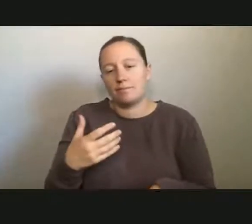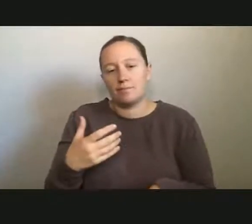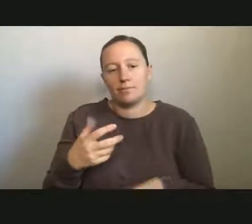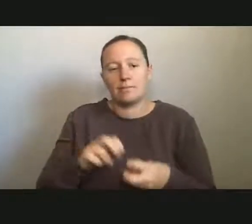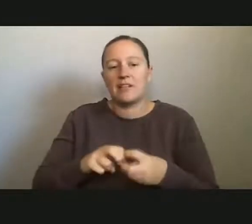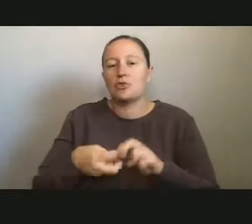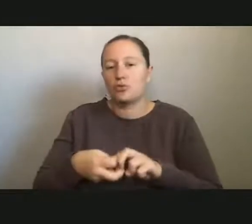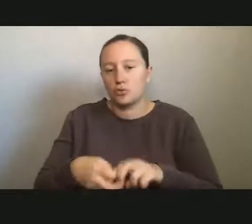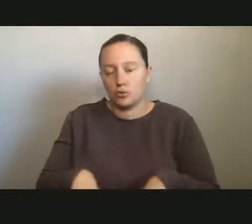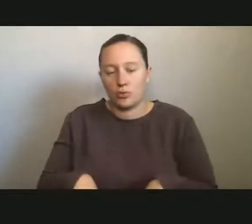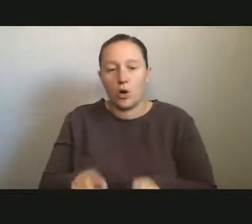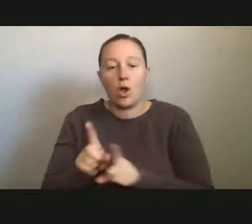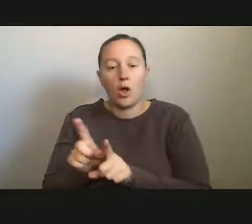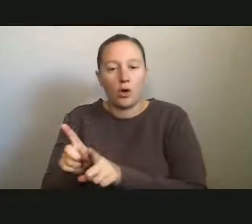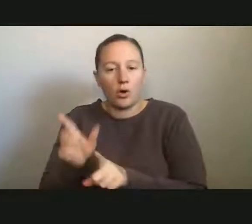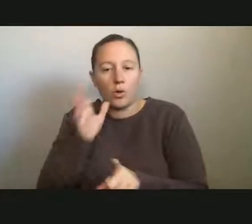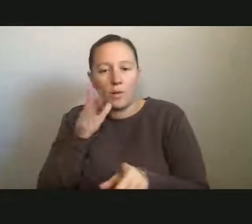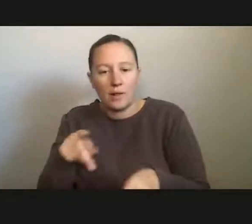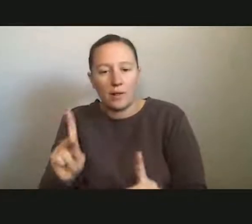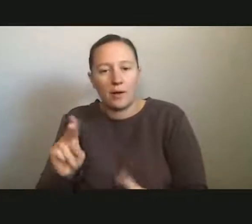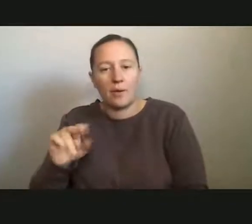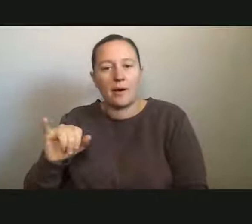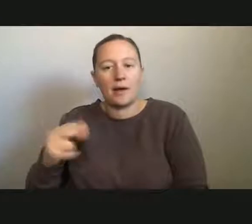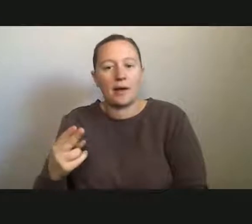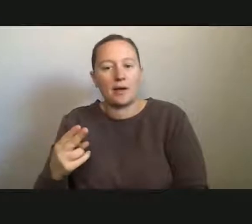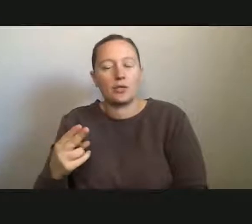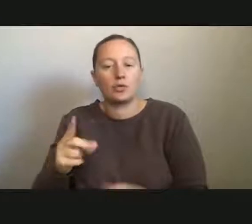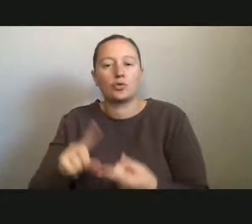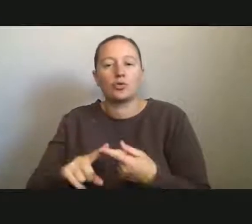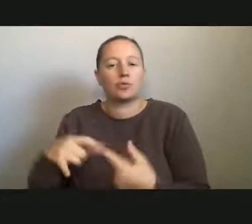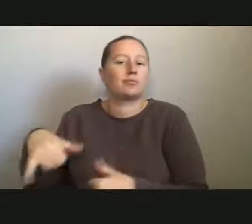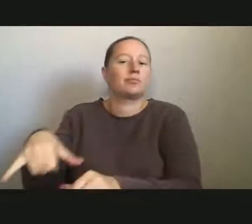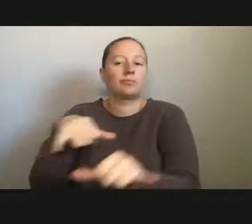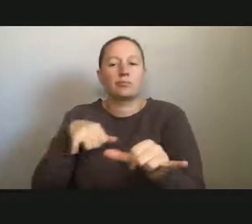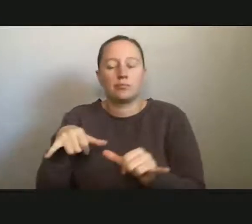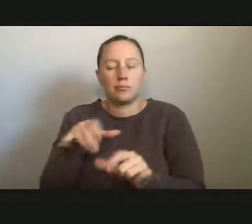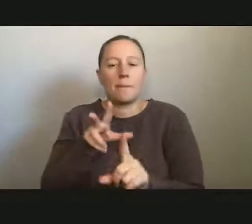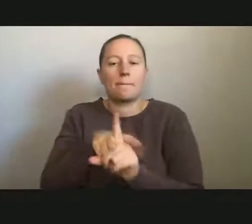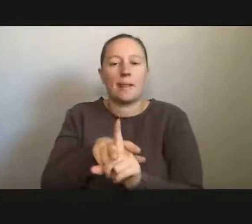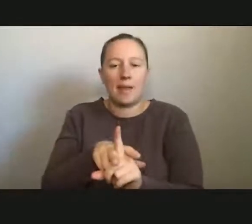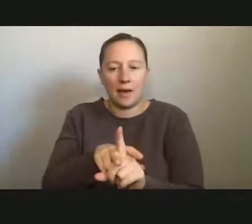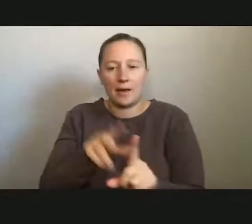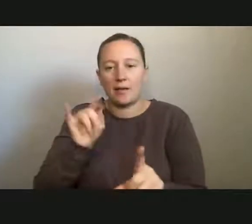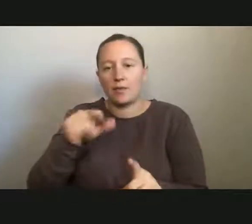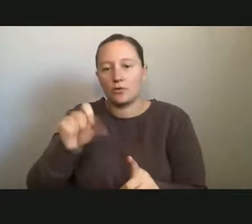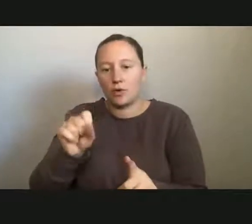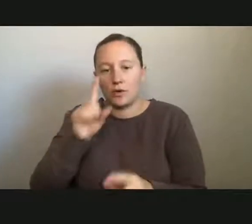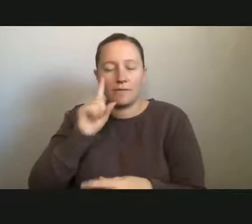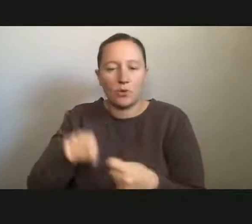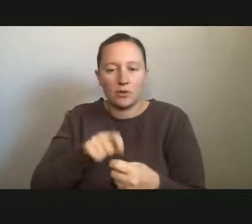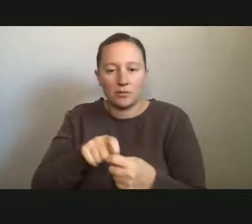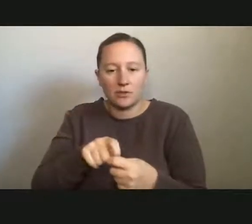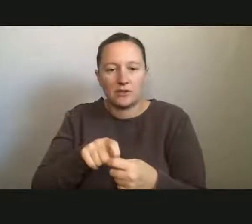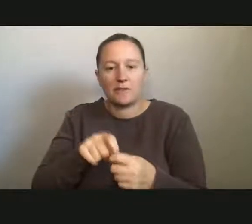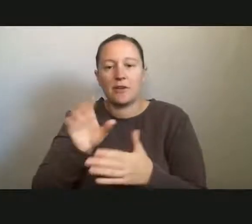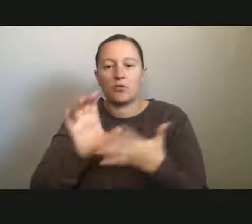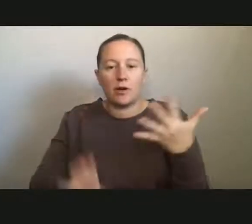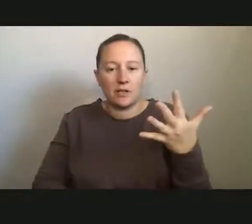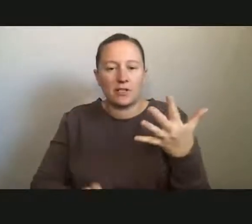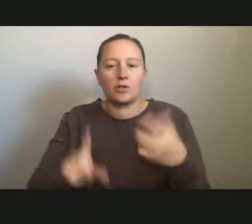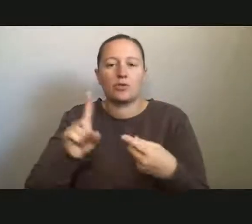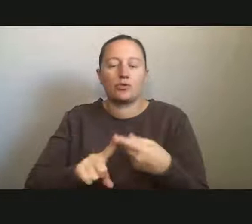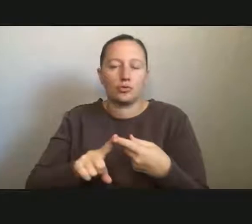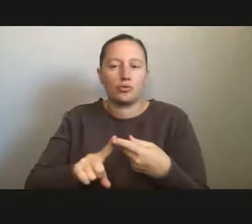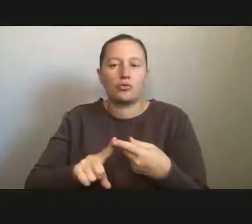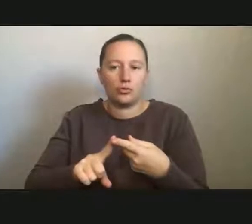issue. And it also allows NIH to uniformly apply the trial-specific review criteria to